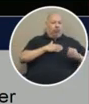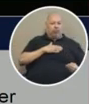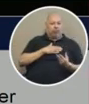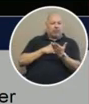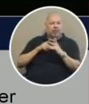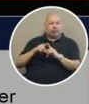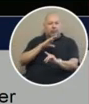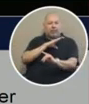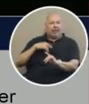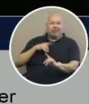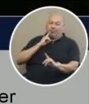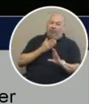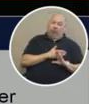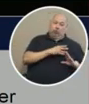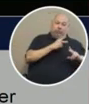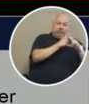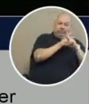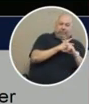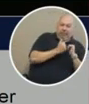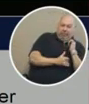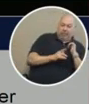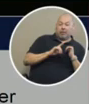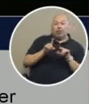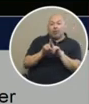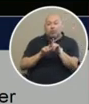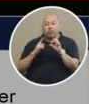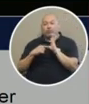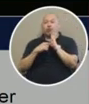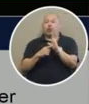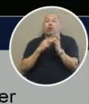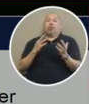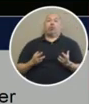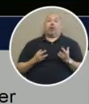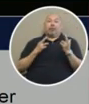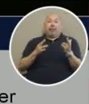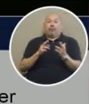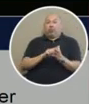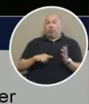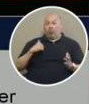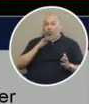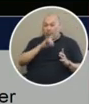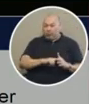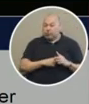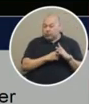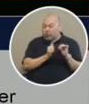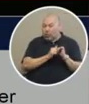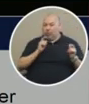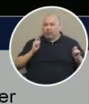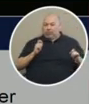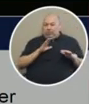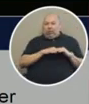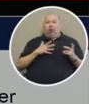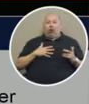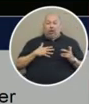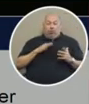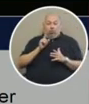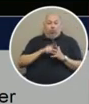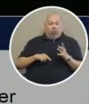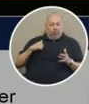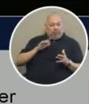to the council. And not only that, we're going to show you the recommendations of what we're going to be implementing as far as adjustments on the expenditure